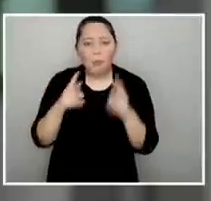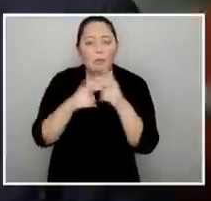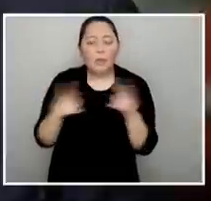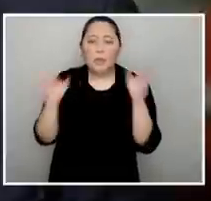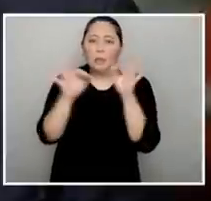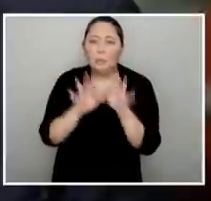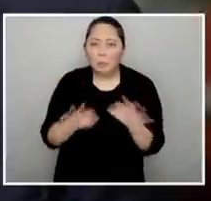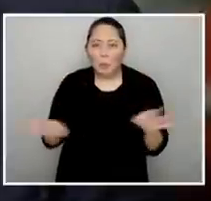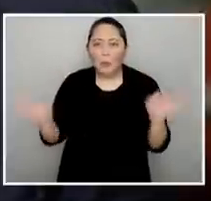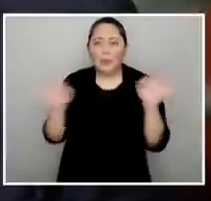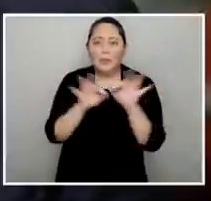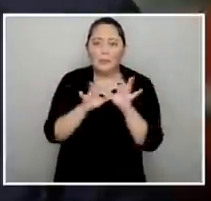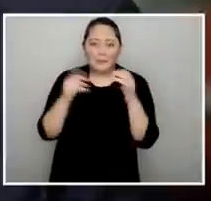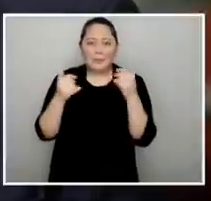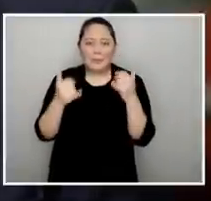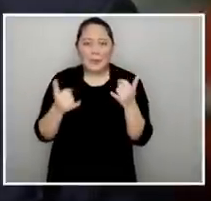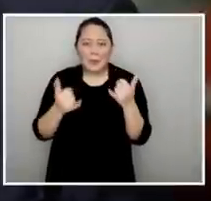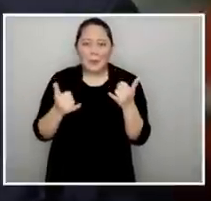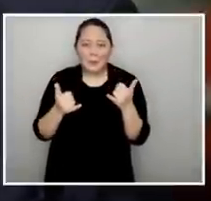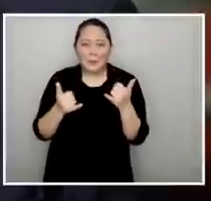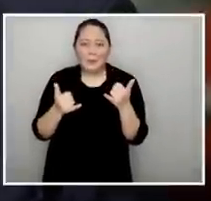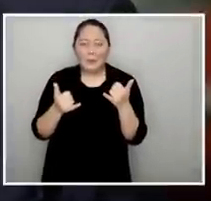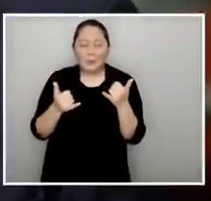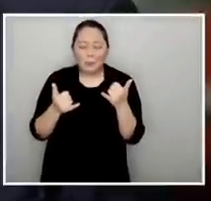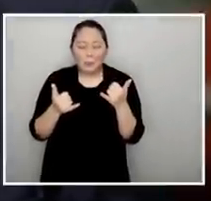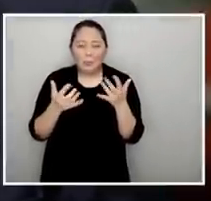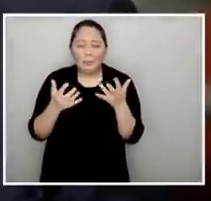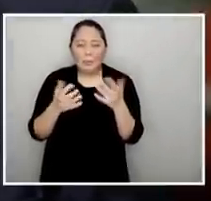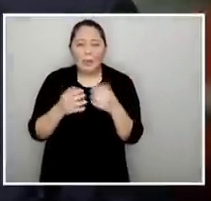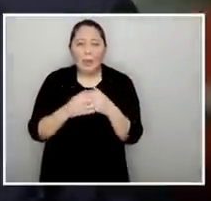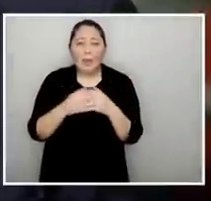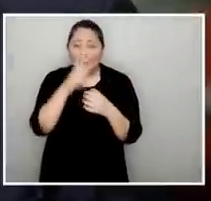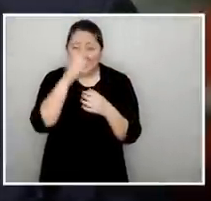have an ample preparation